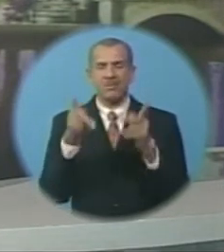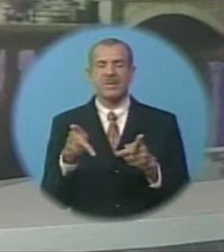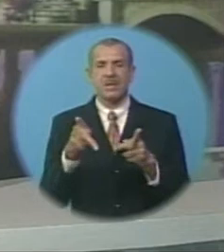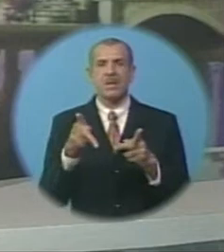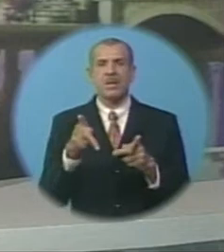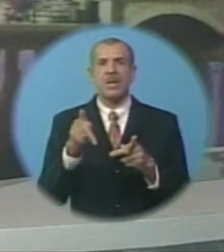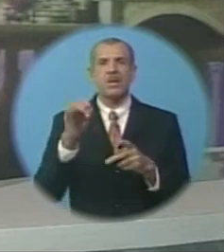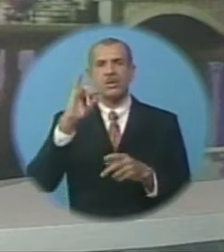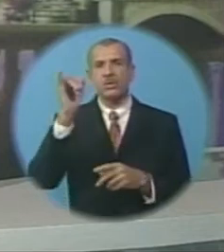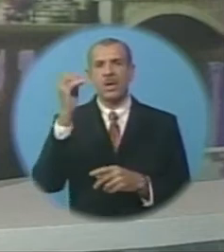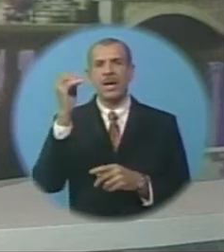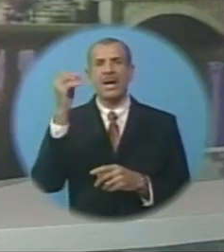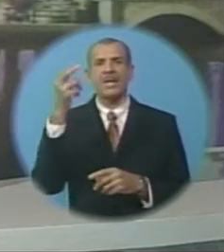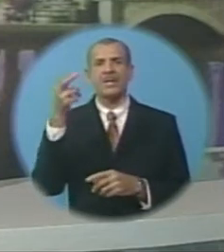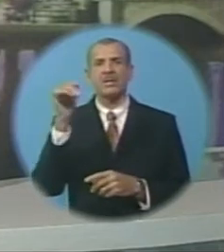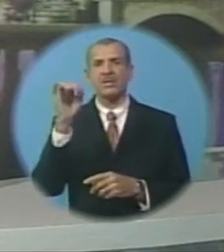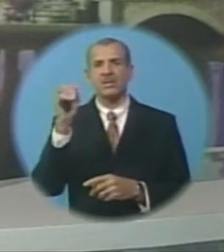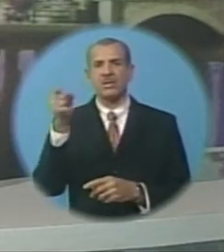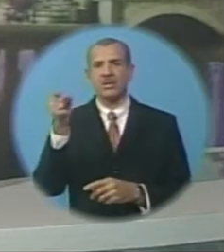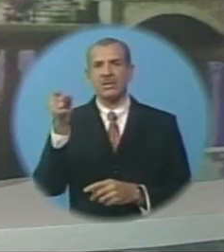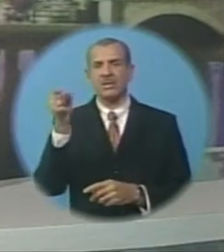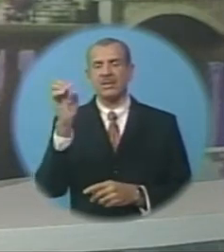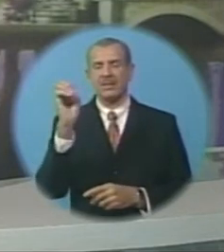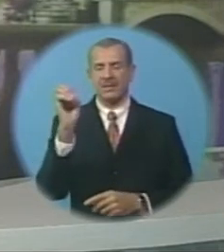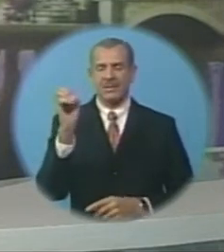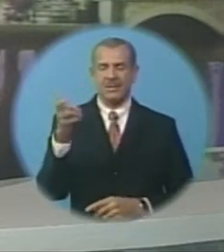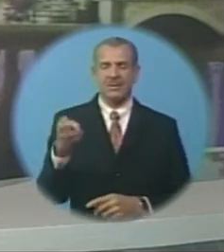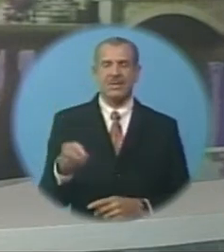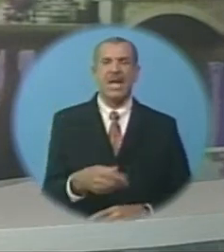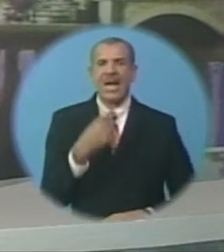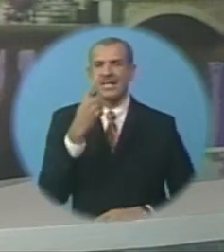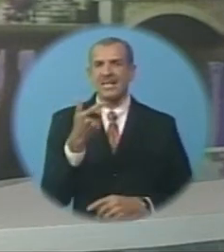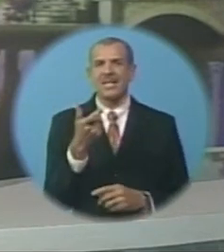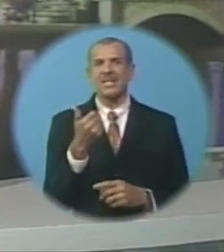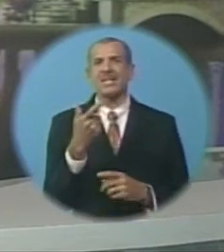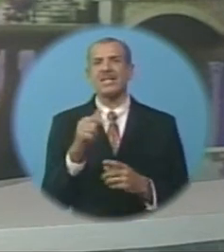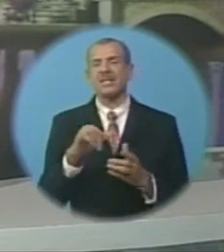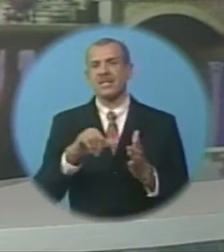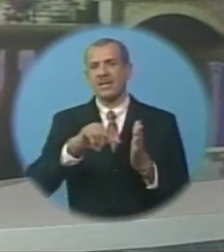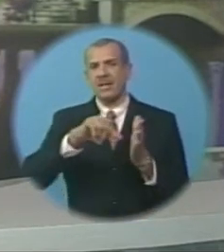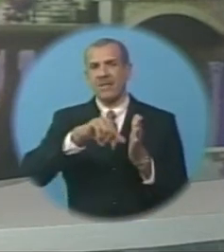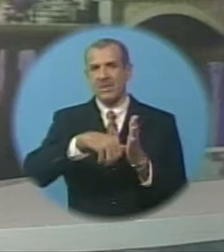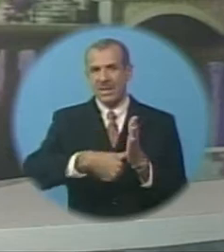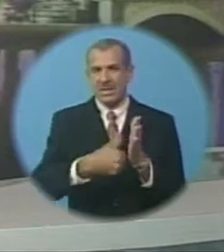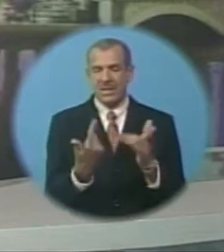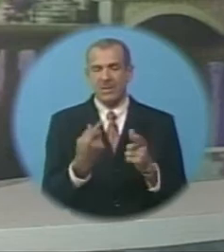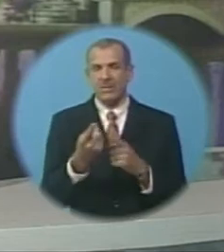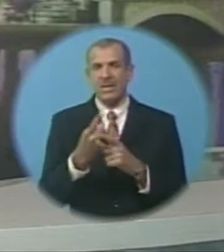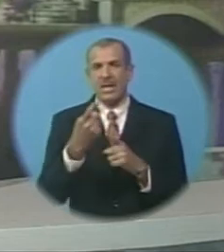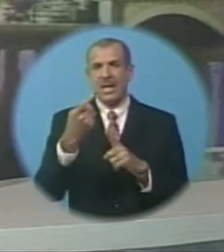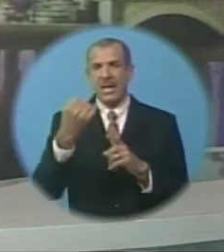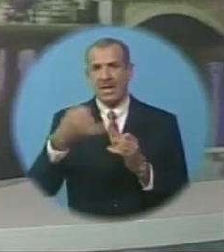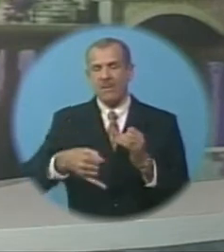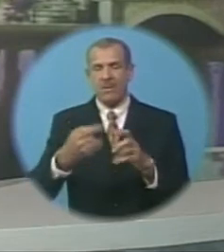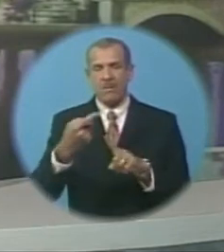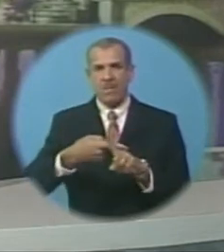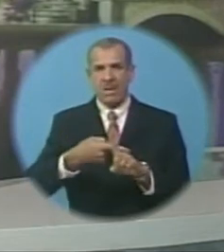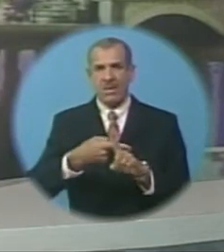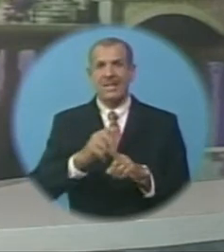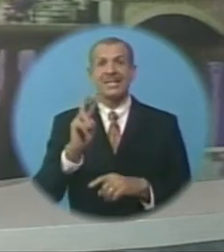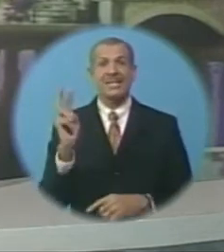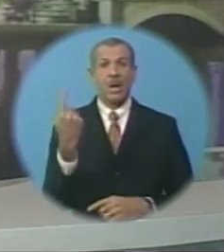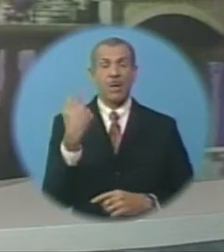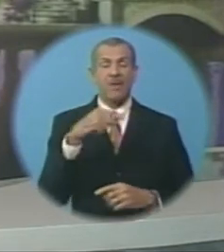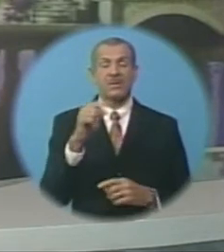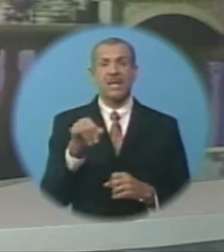Authority, Joyanne Haig. The prohibition notice is in effect until the end of this month. It's the second one instituted this year as